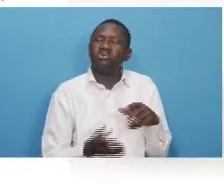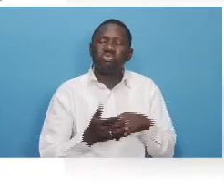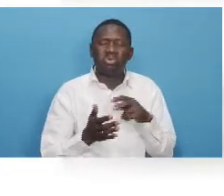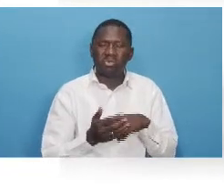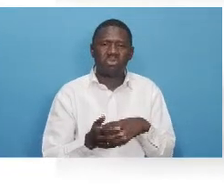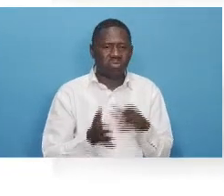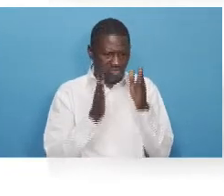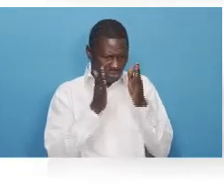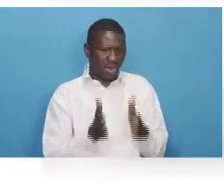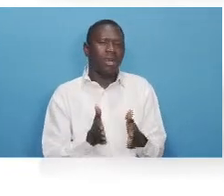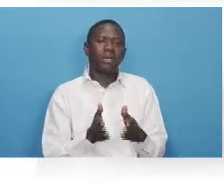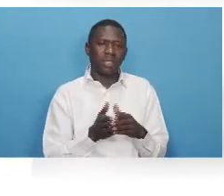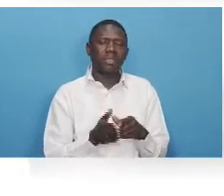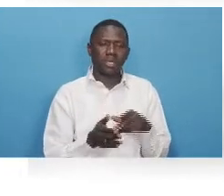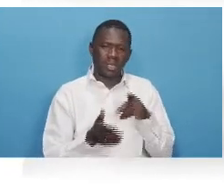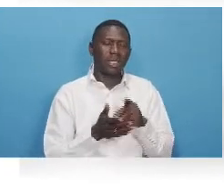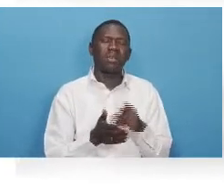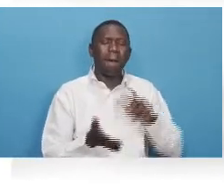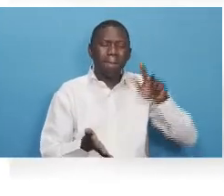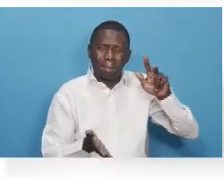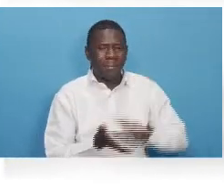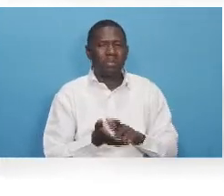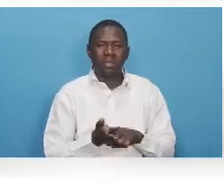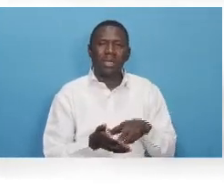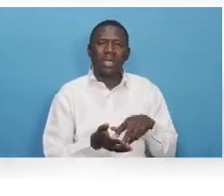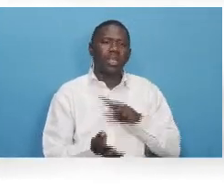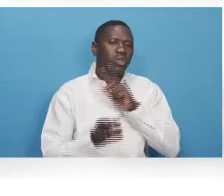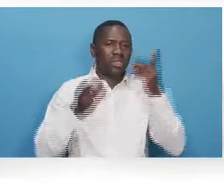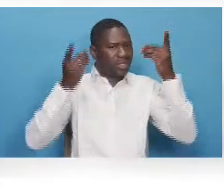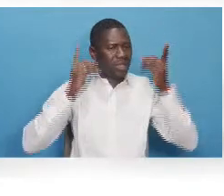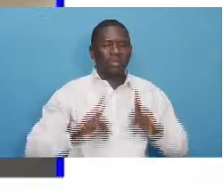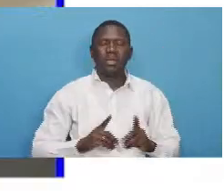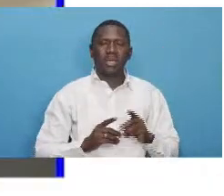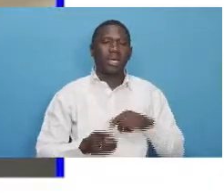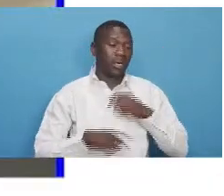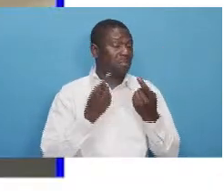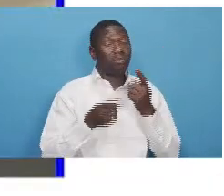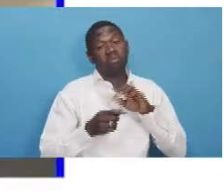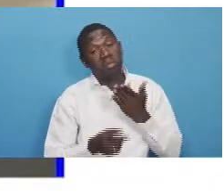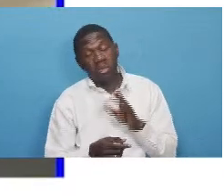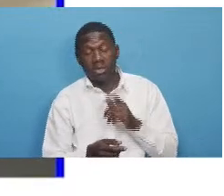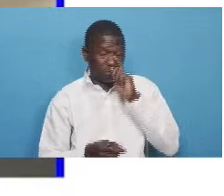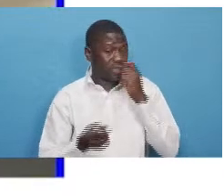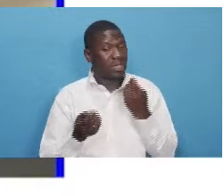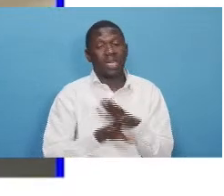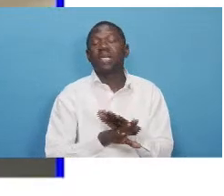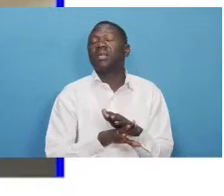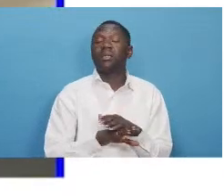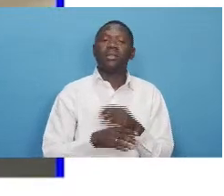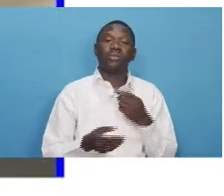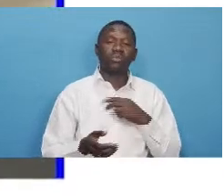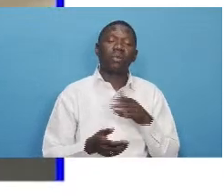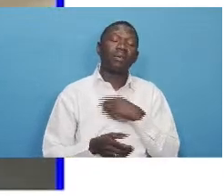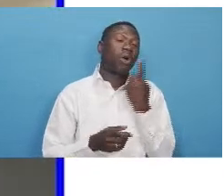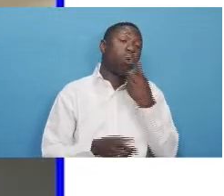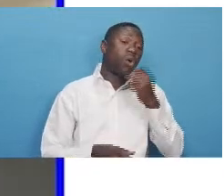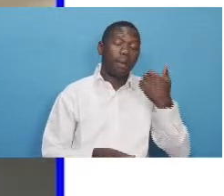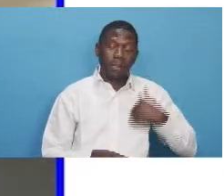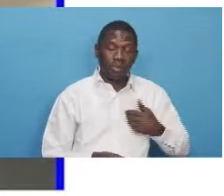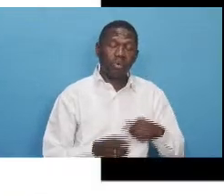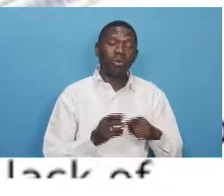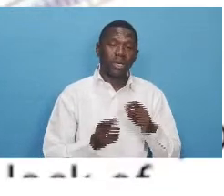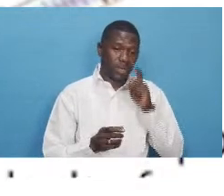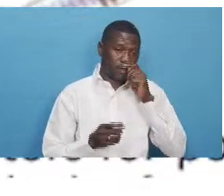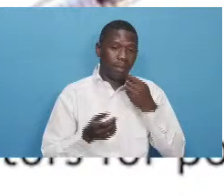can lead to permanent disability and death. Between 2 and 10 out of 100 people who have paralysis from poliovirus